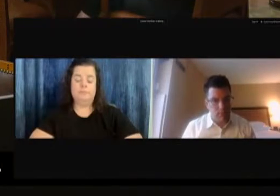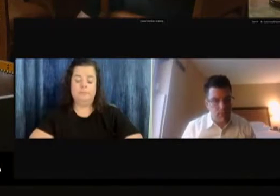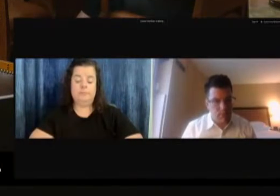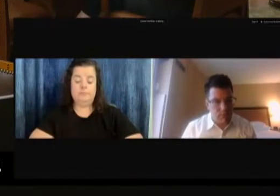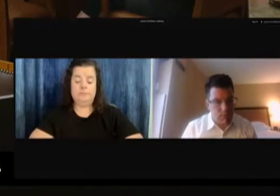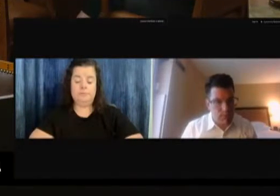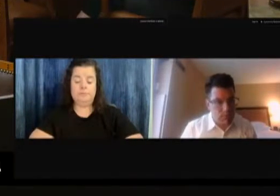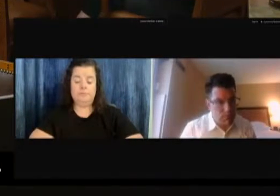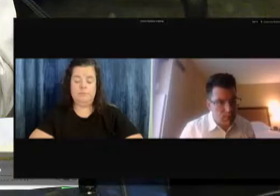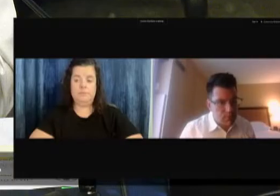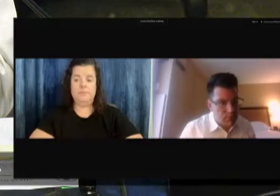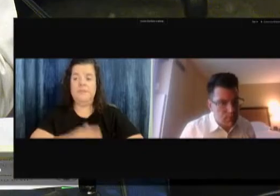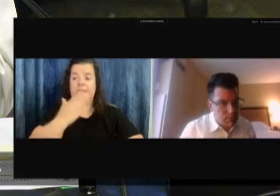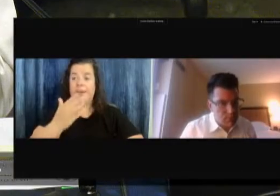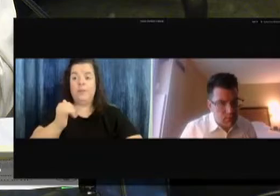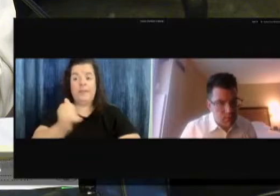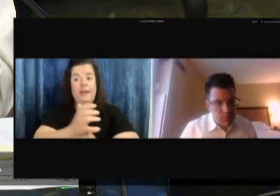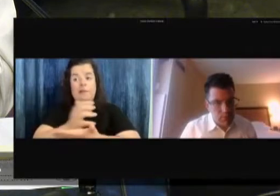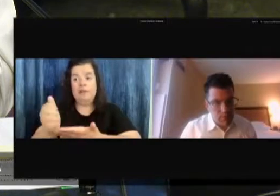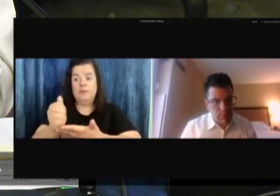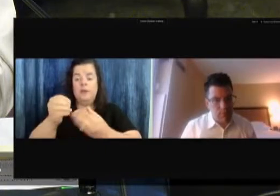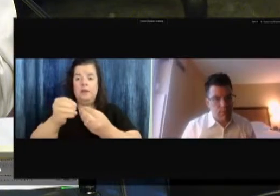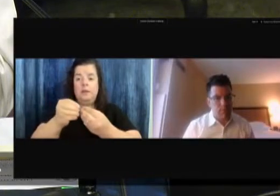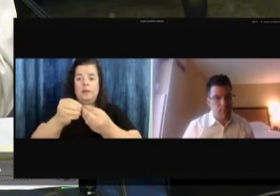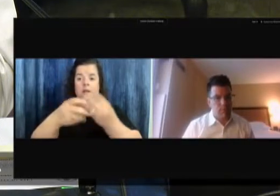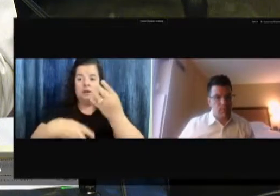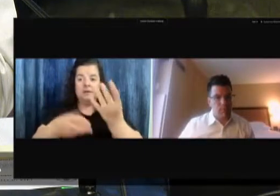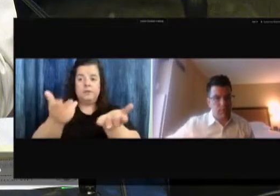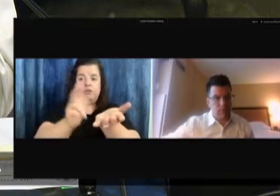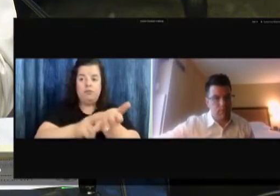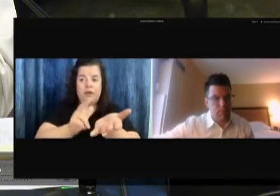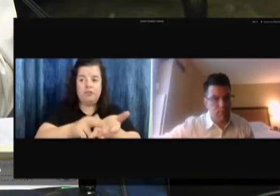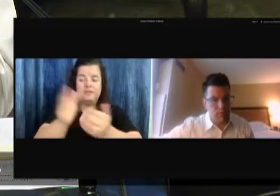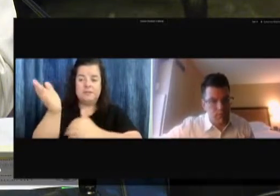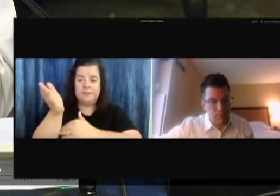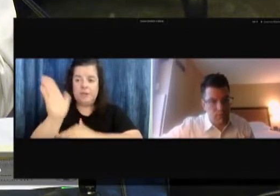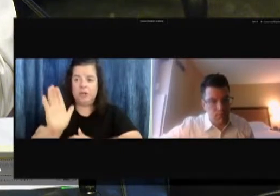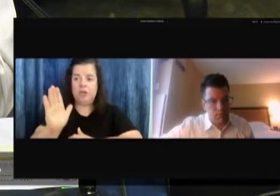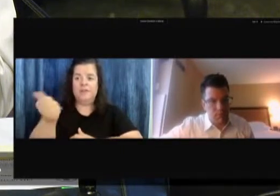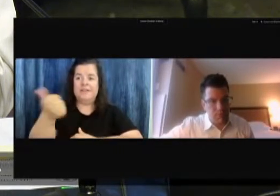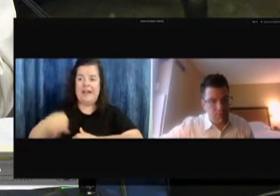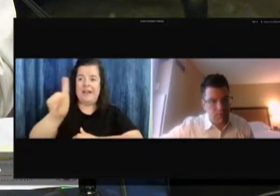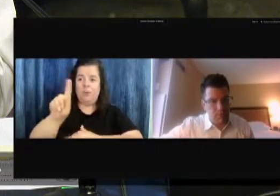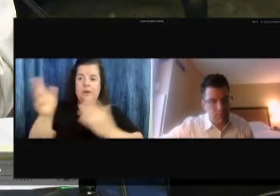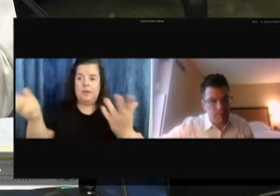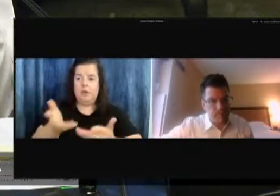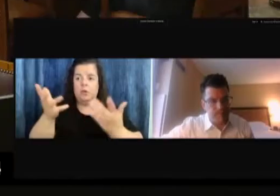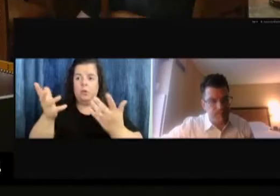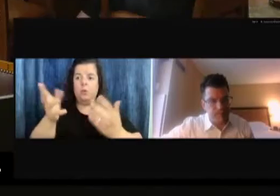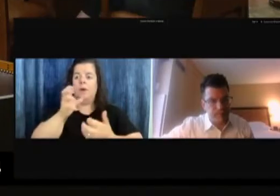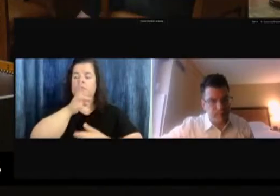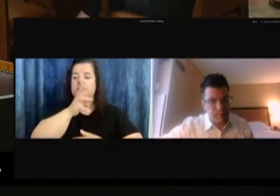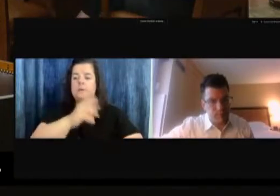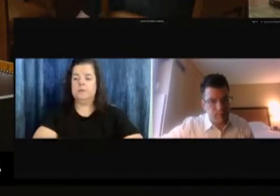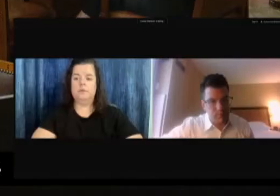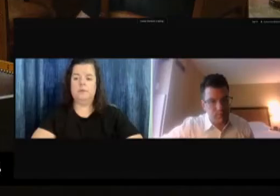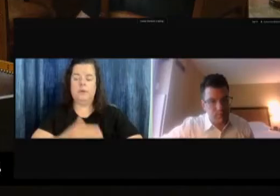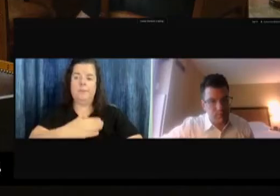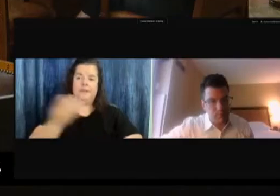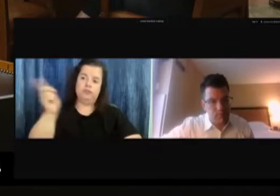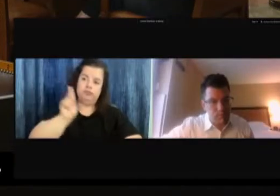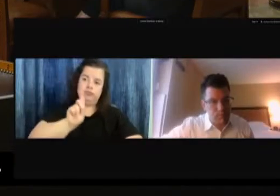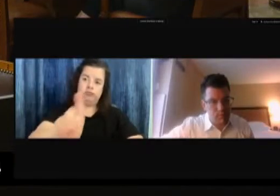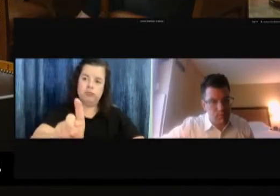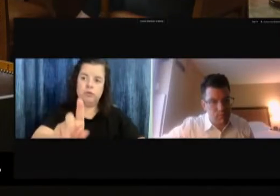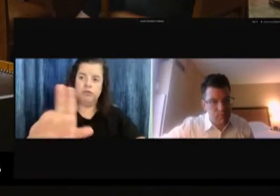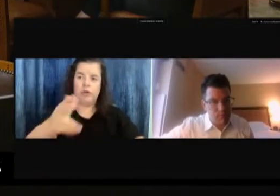much. That exhausts our list of registered speakers. Is there anyone else in chambers wishing to speak? Please come forward at this time. Give us your